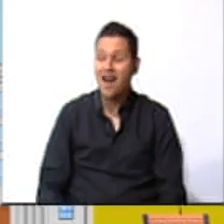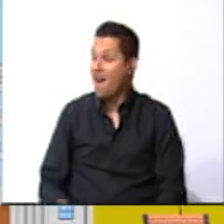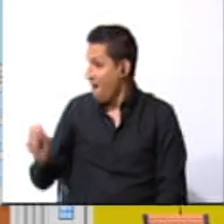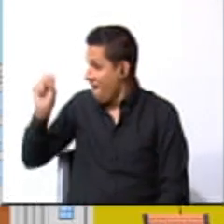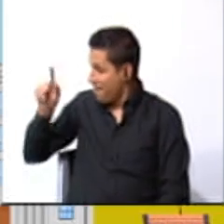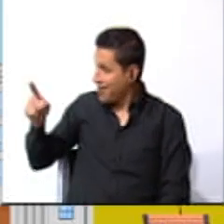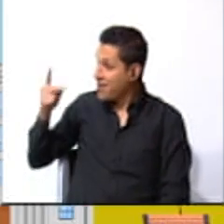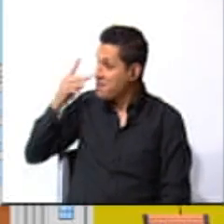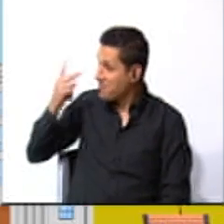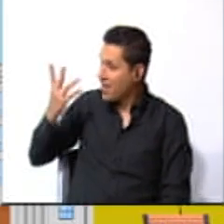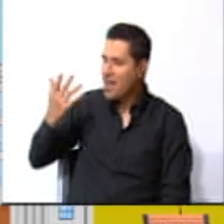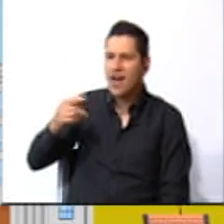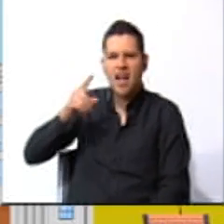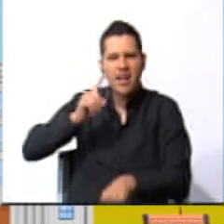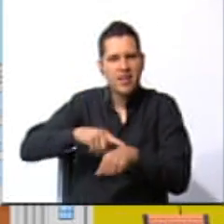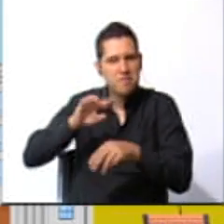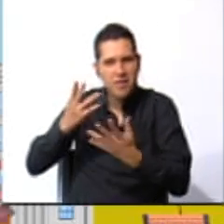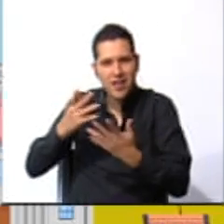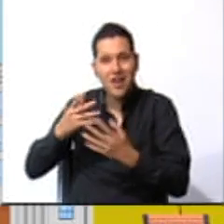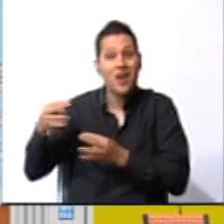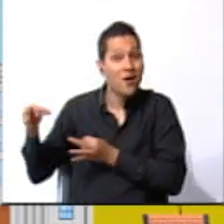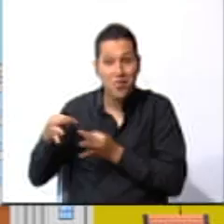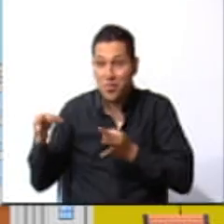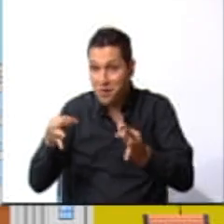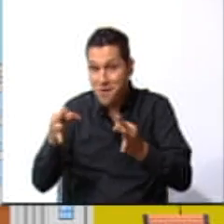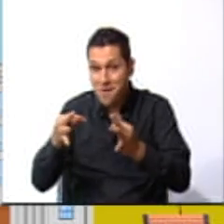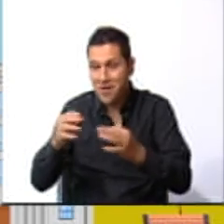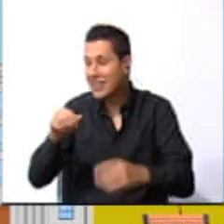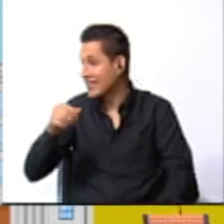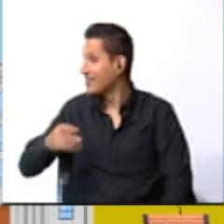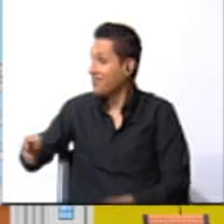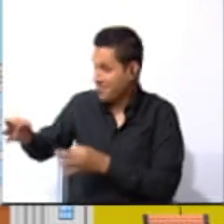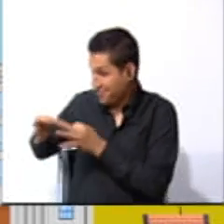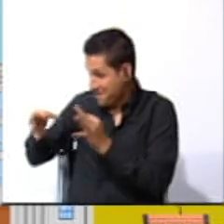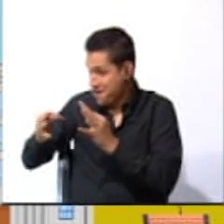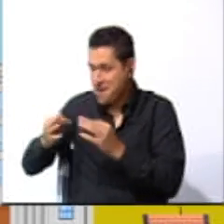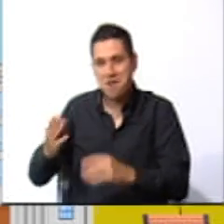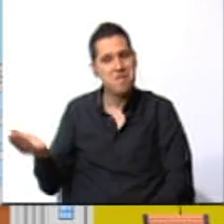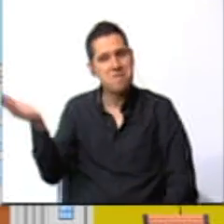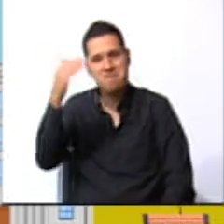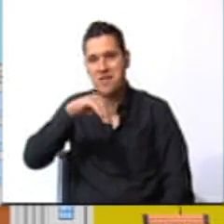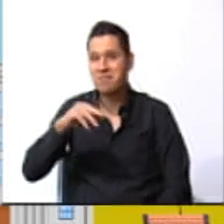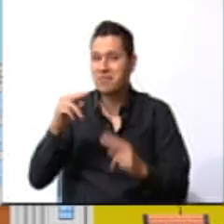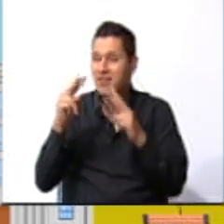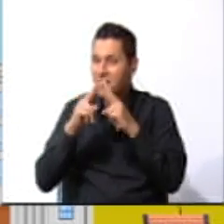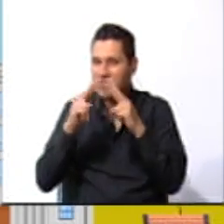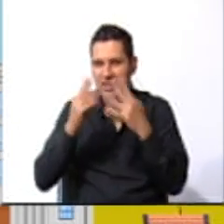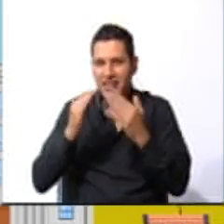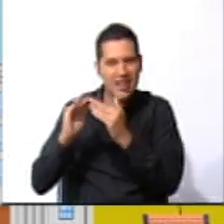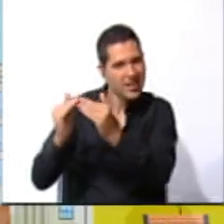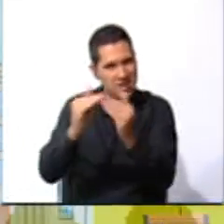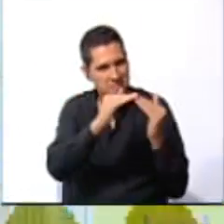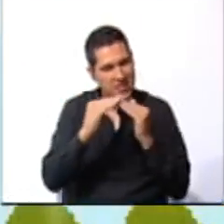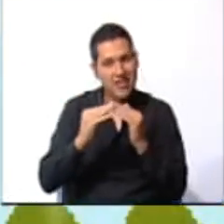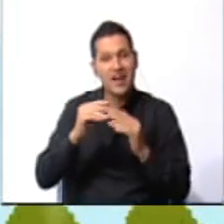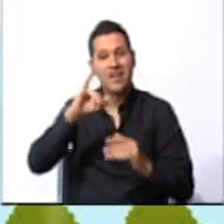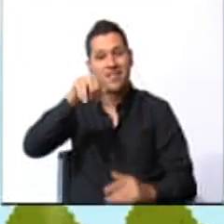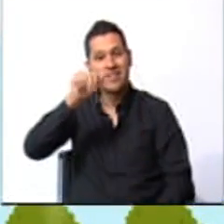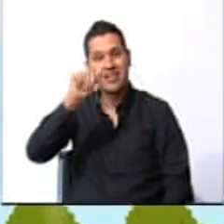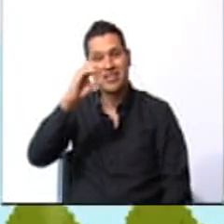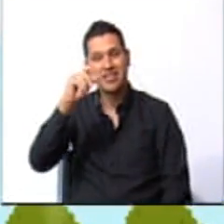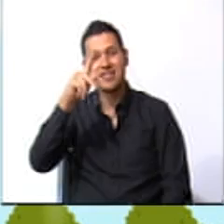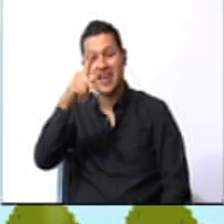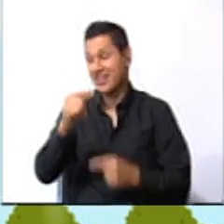Jack, it's time for a tour. Vamos a conocer el vecindario de Jack. Let's go!